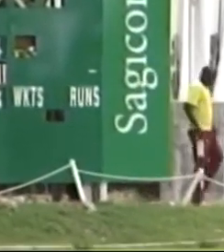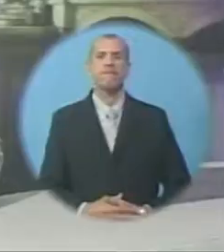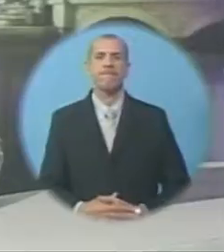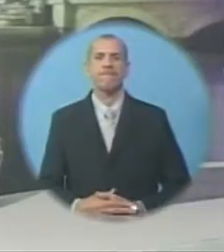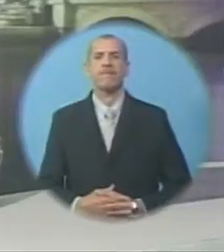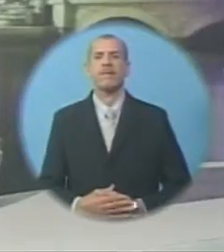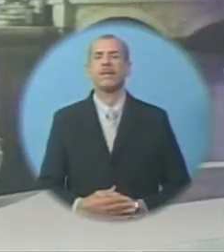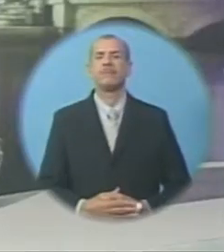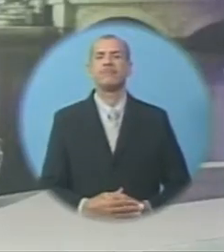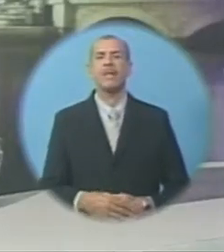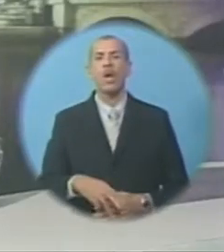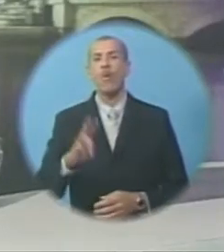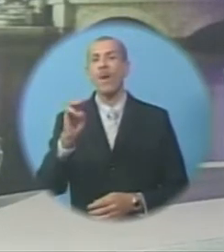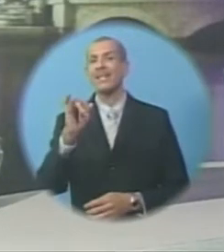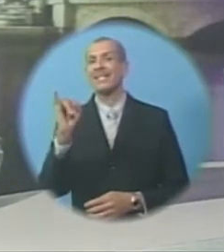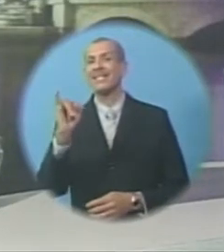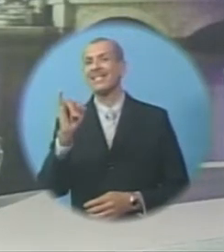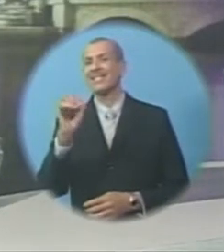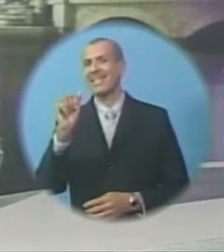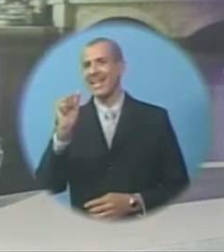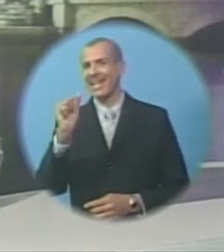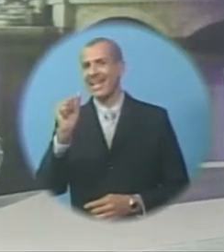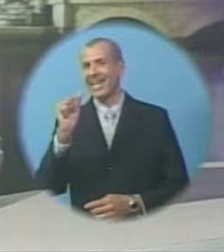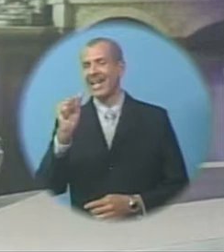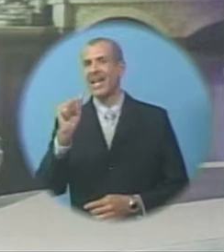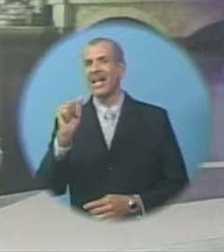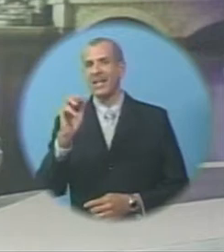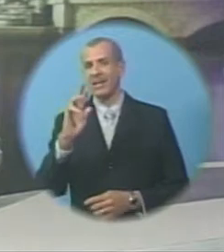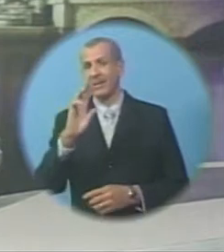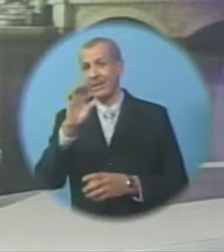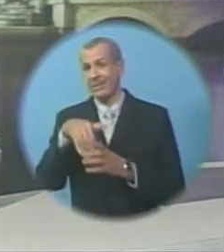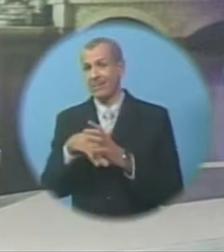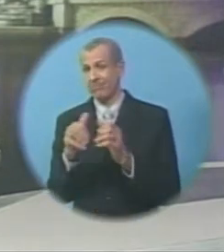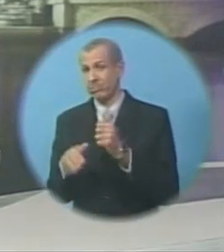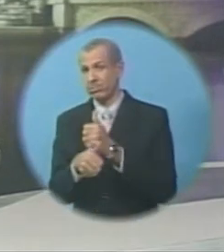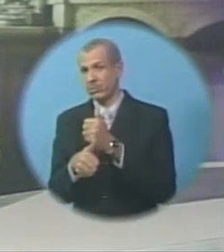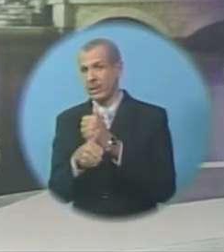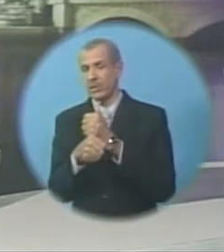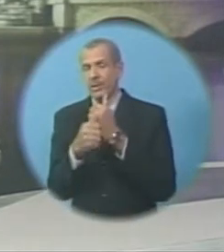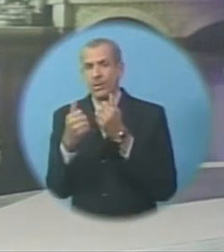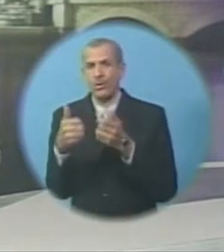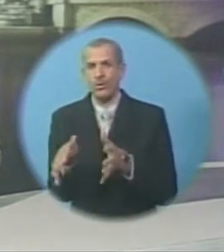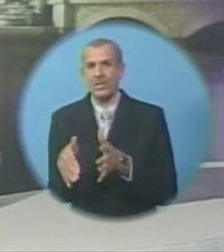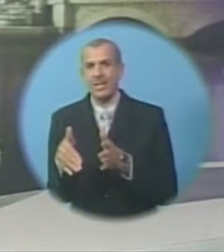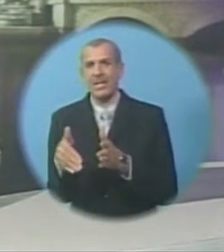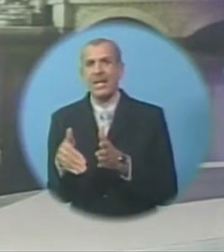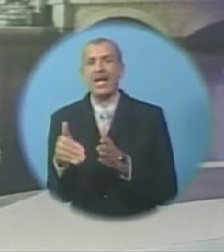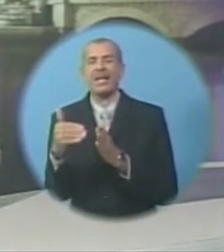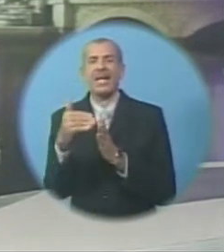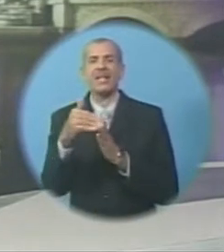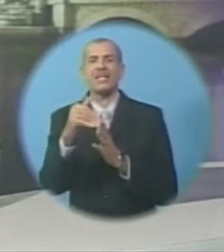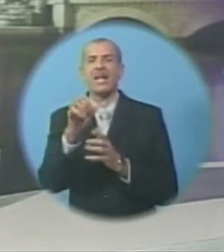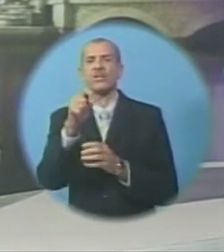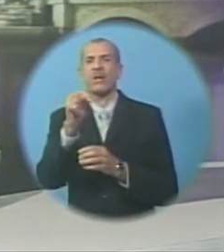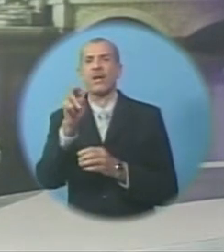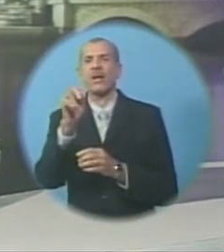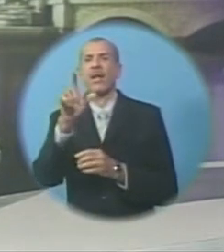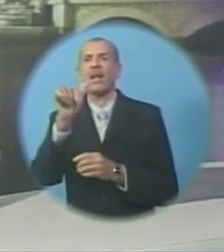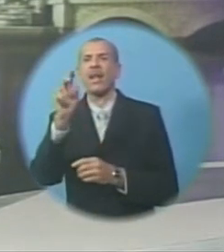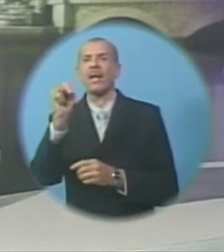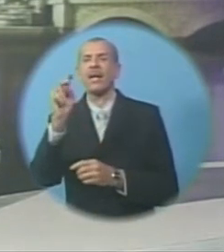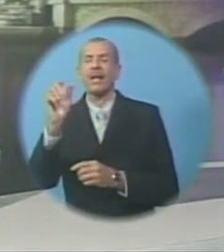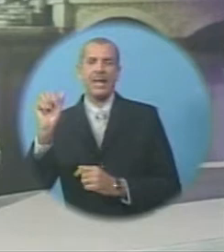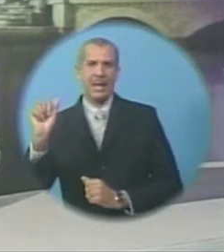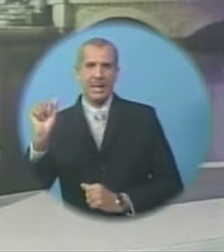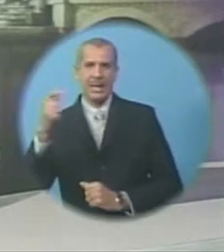Sports. West Indies A are in real danger of losing their first unofficial test match against hosts Sri Lanka A after day